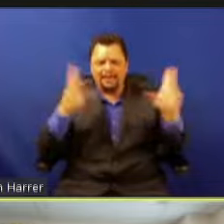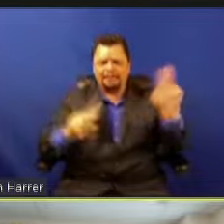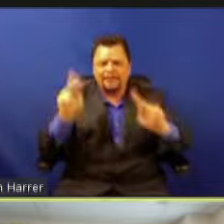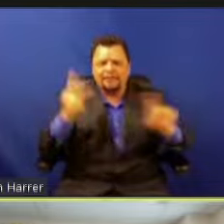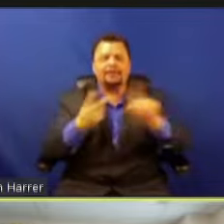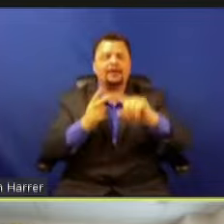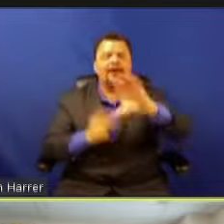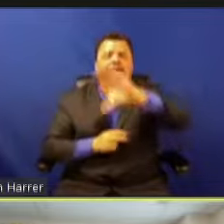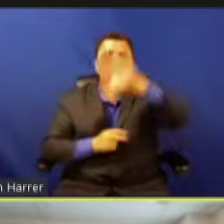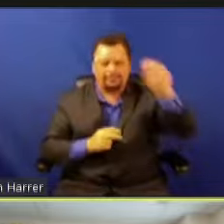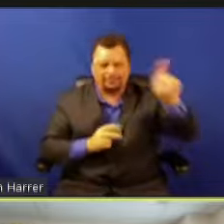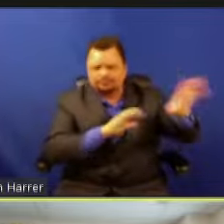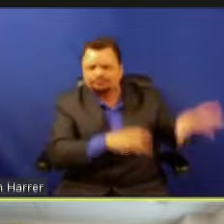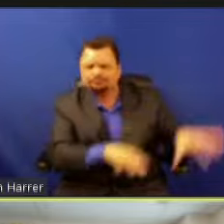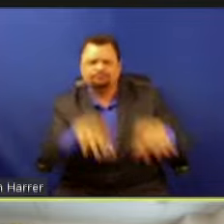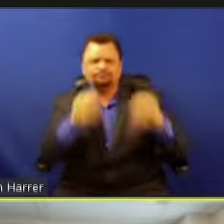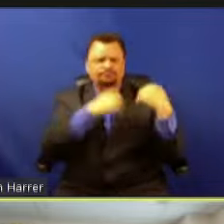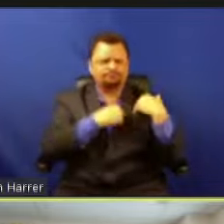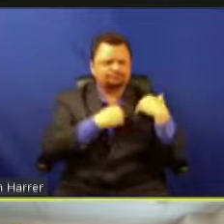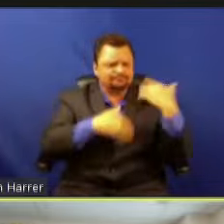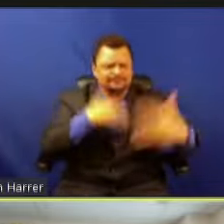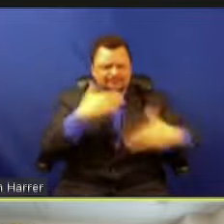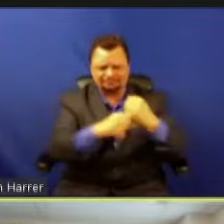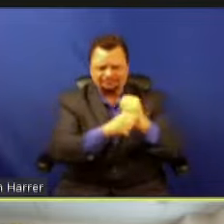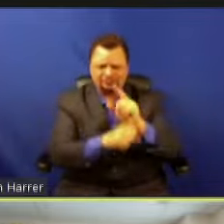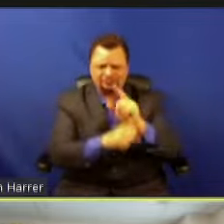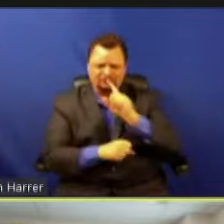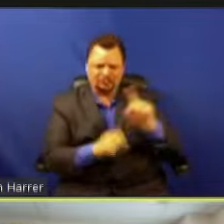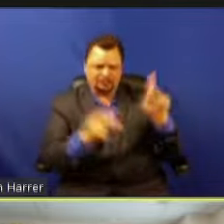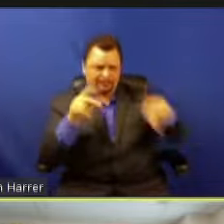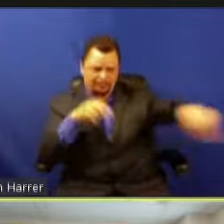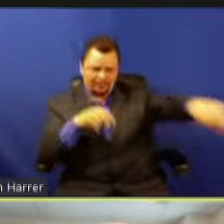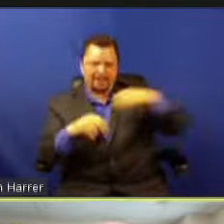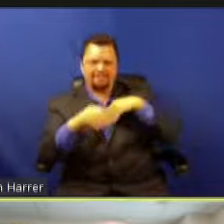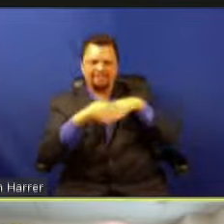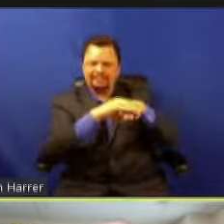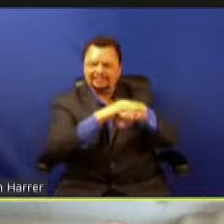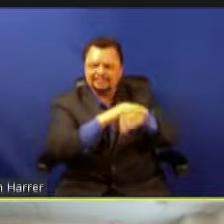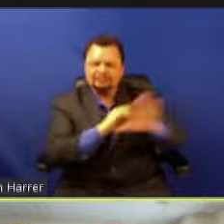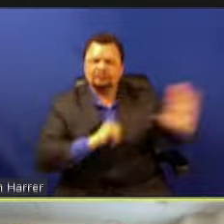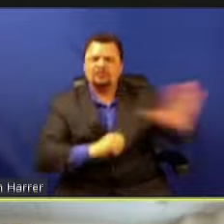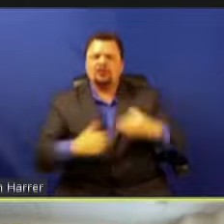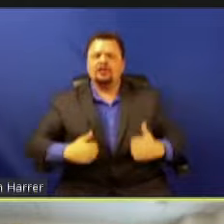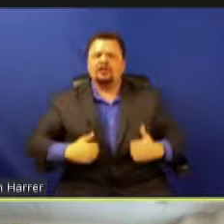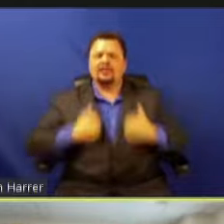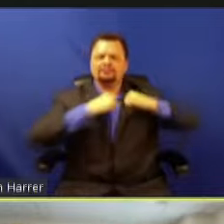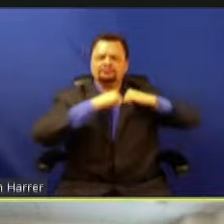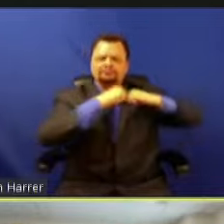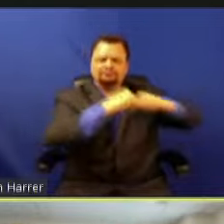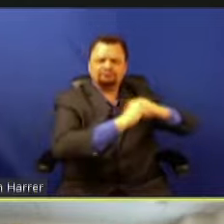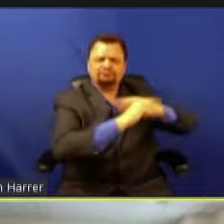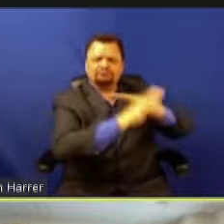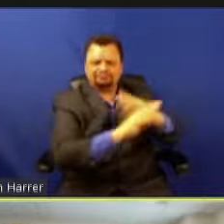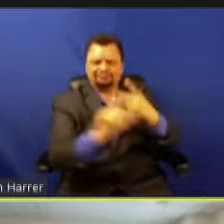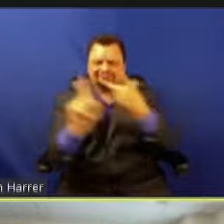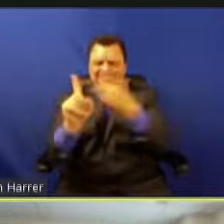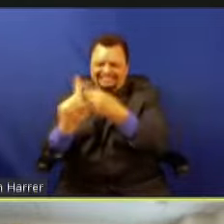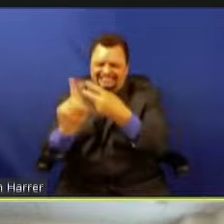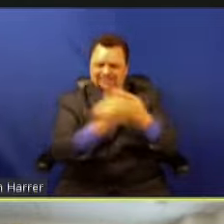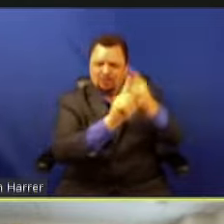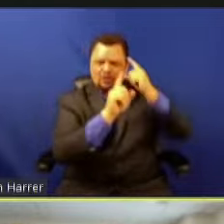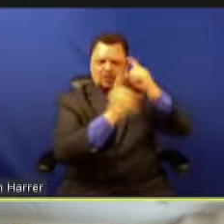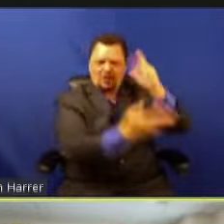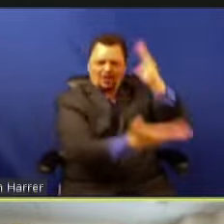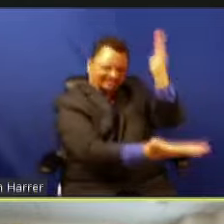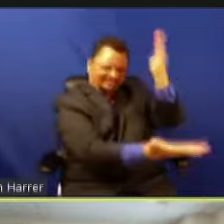this life-saving vaccine that is helping us end this pandemic. Now, we still have 25% of the eligible population who